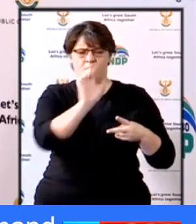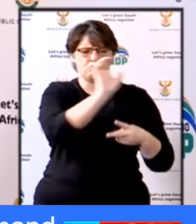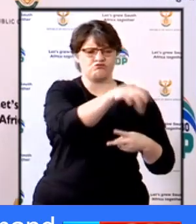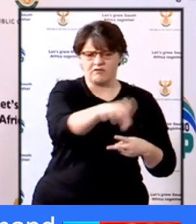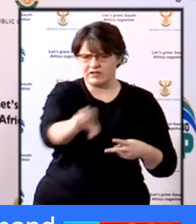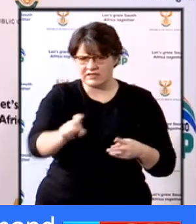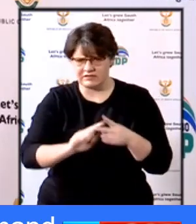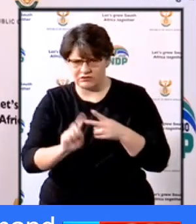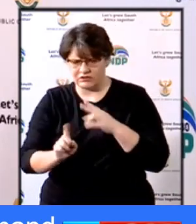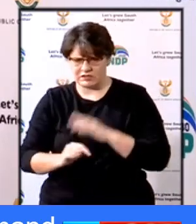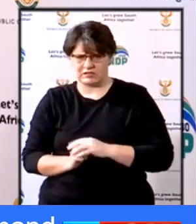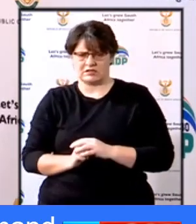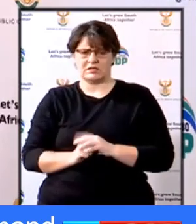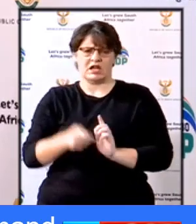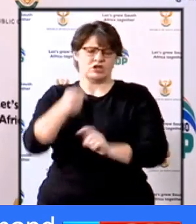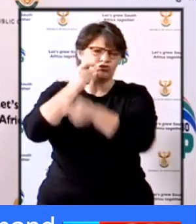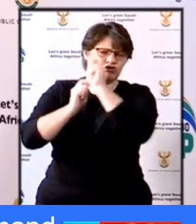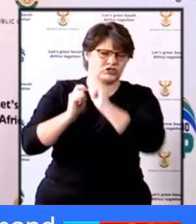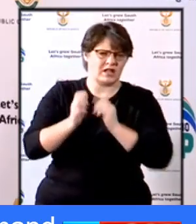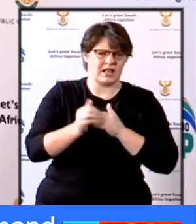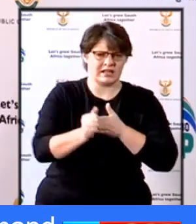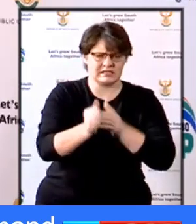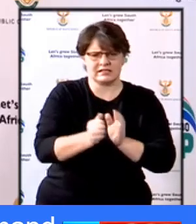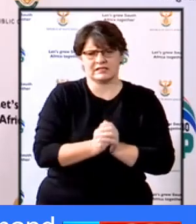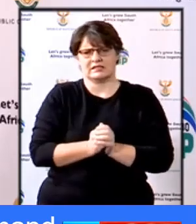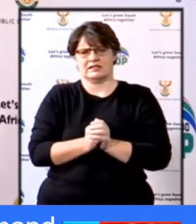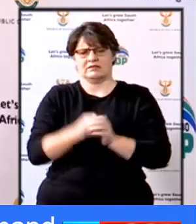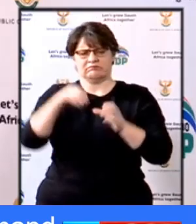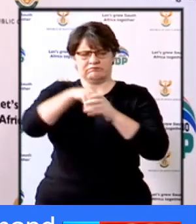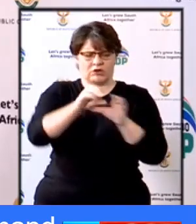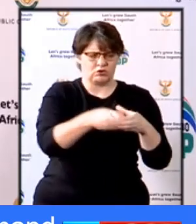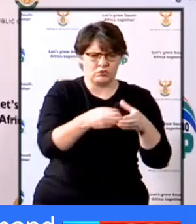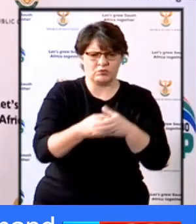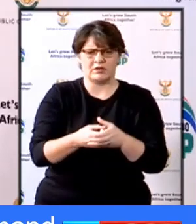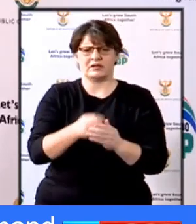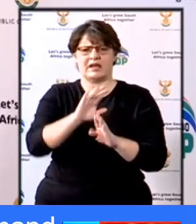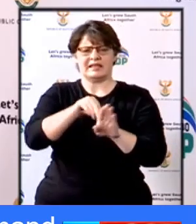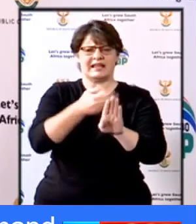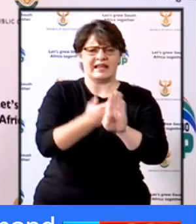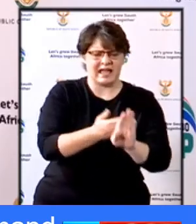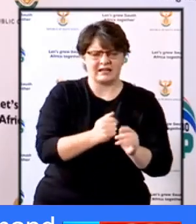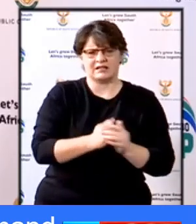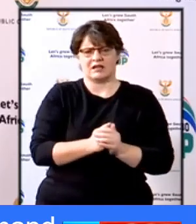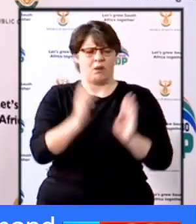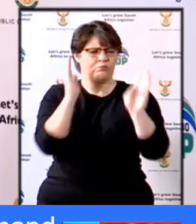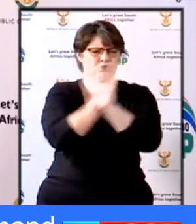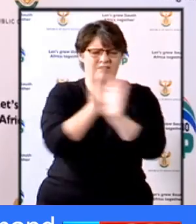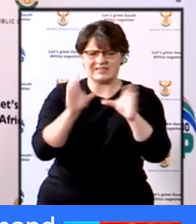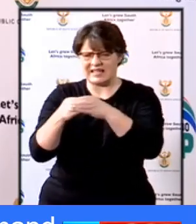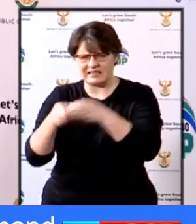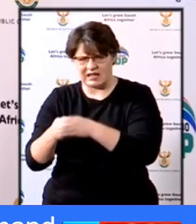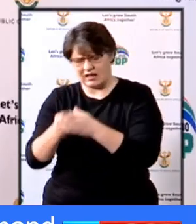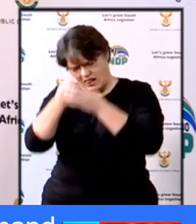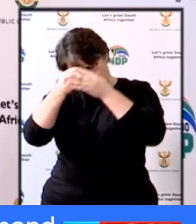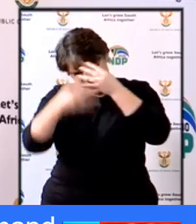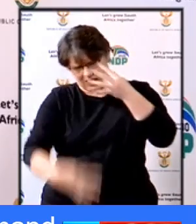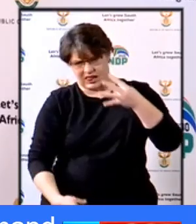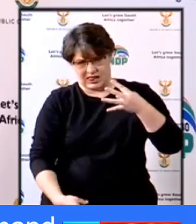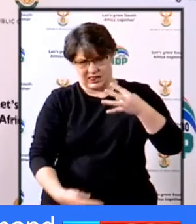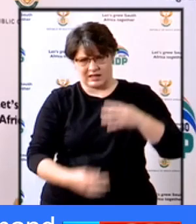provinces, traditional leaders, religious leaders, NEDLEG, private sector, and many